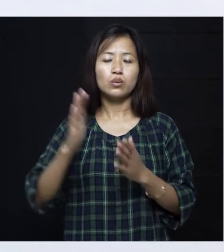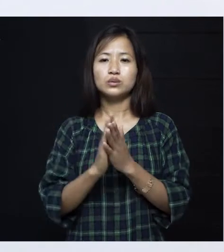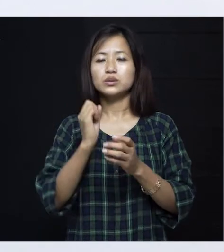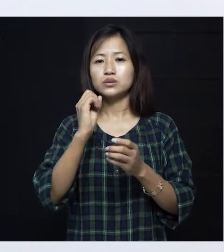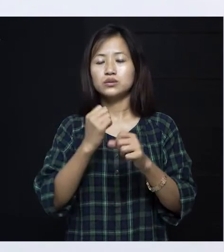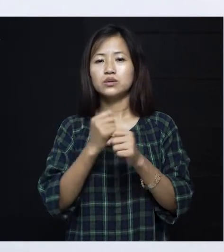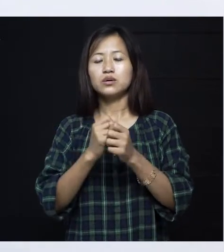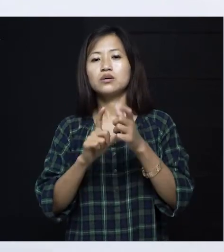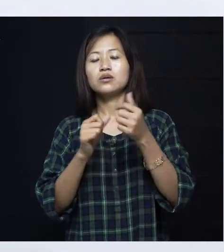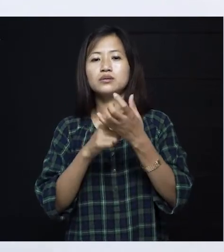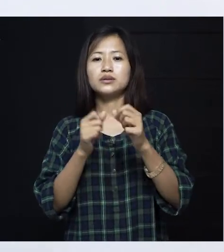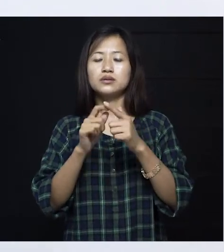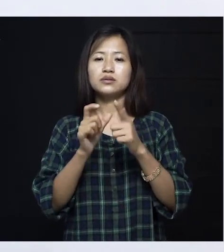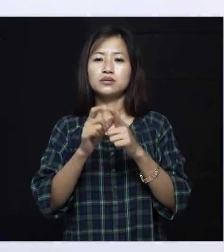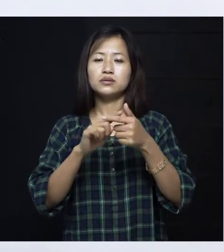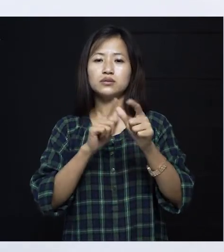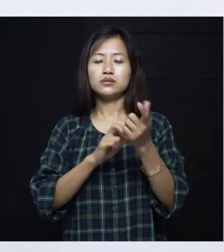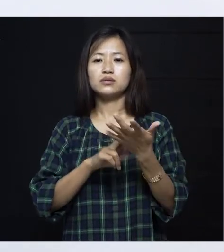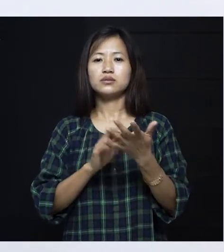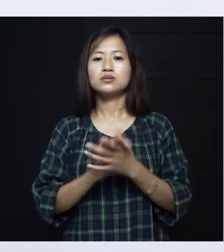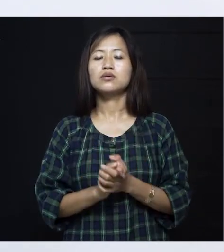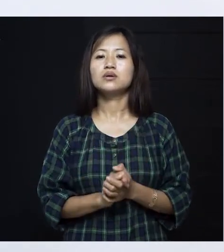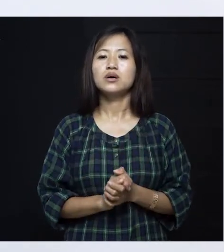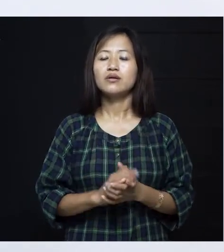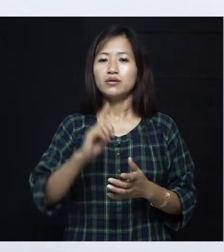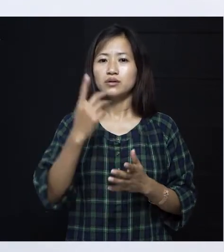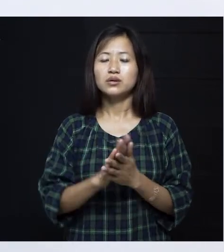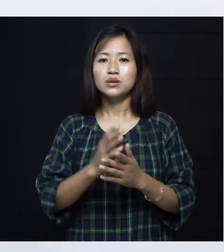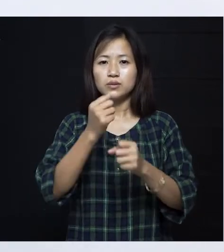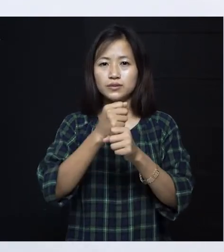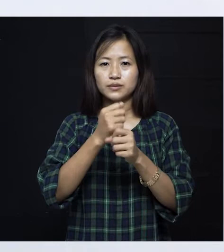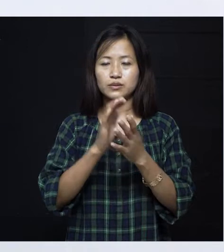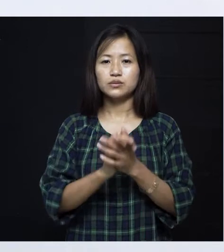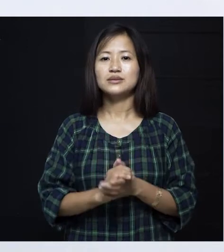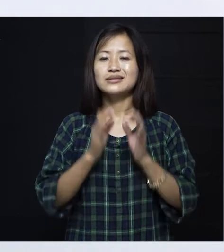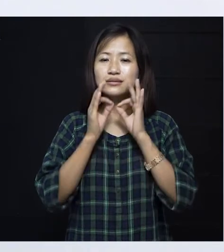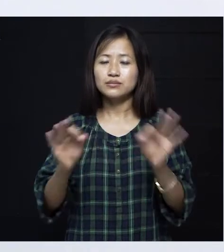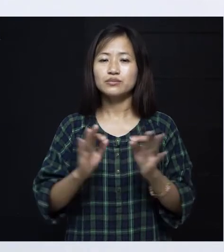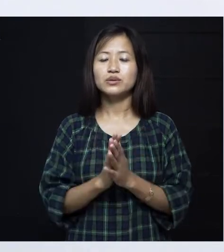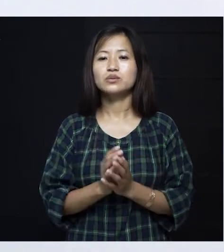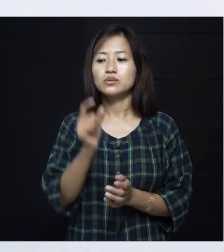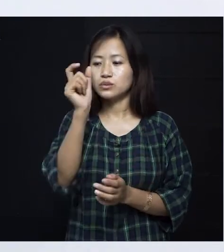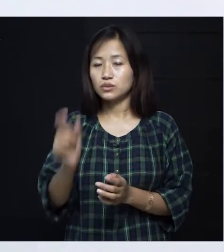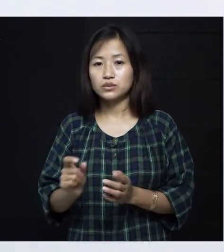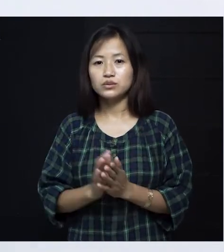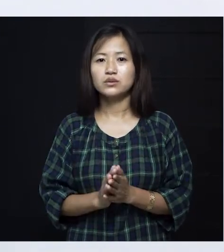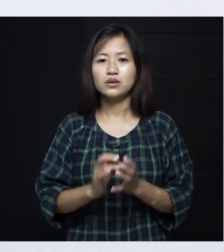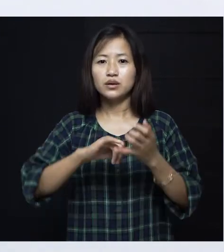Quadrilateral Superhighway, okay? The first roadway is called as the, in simple words, it is called as